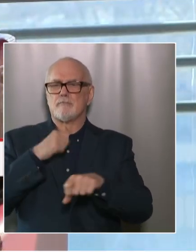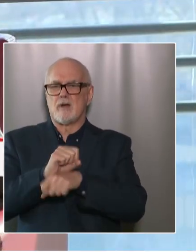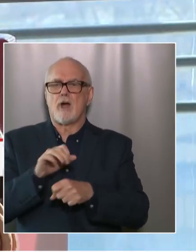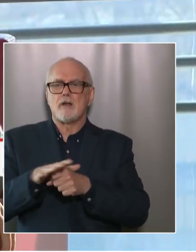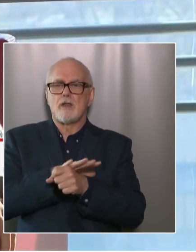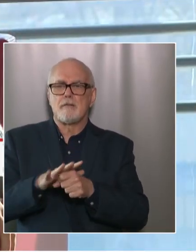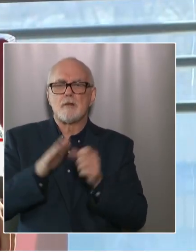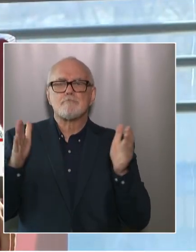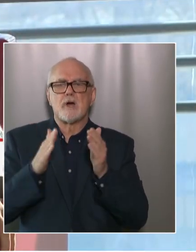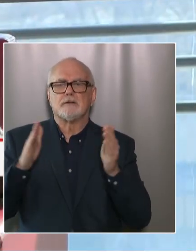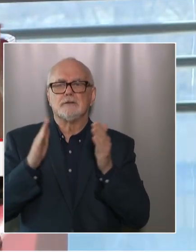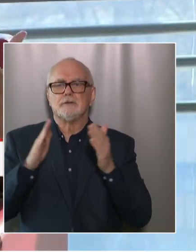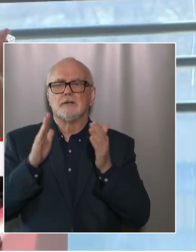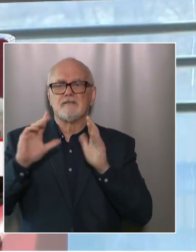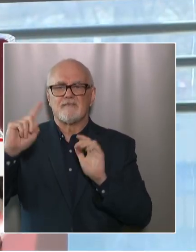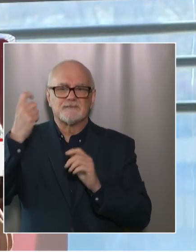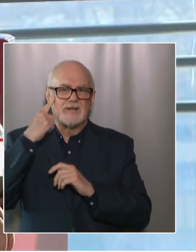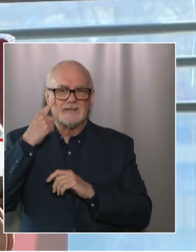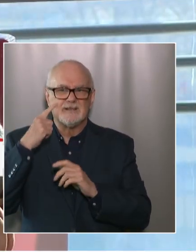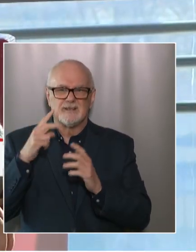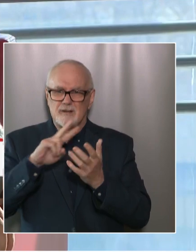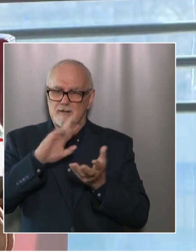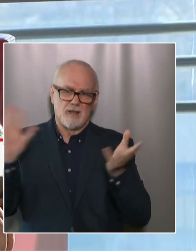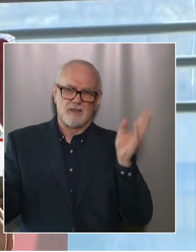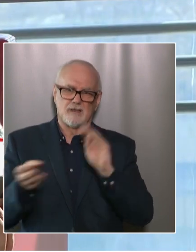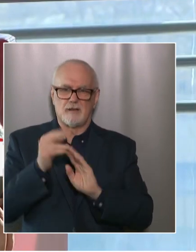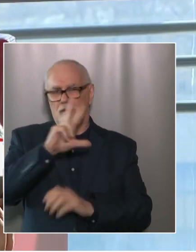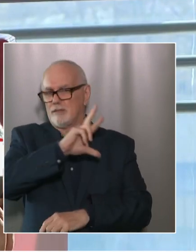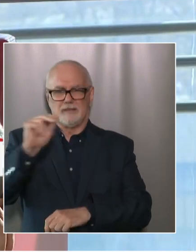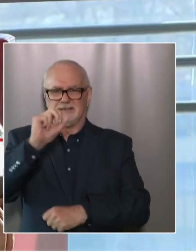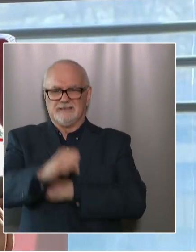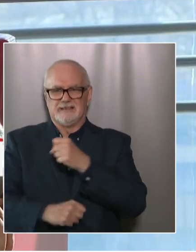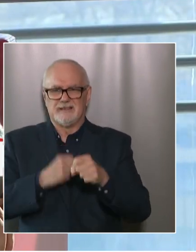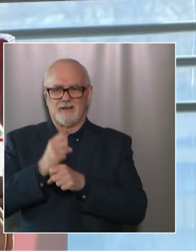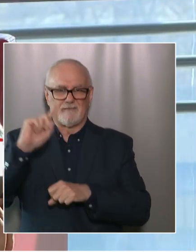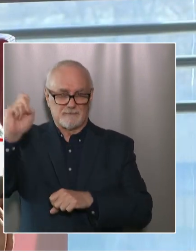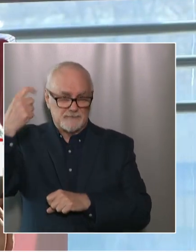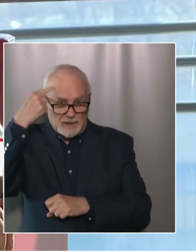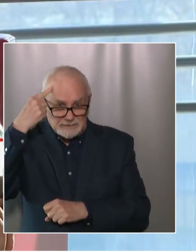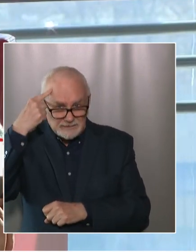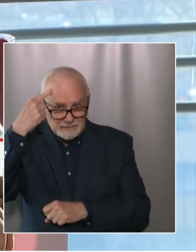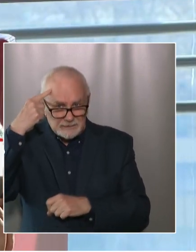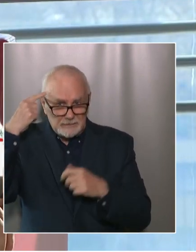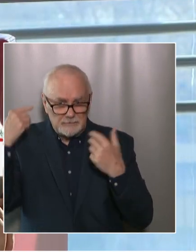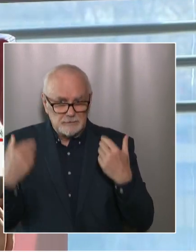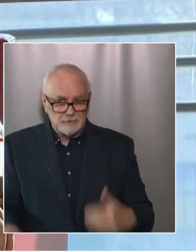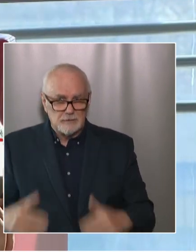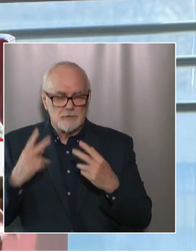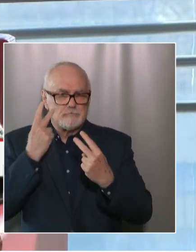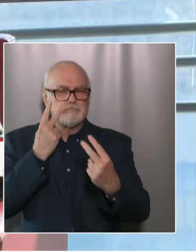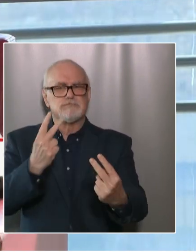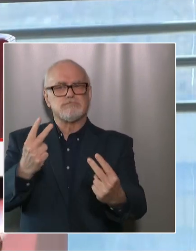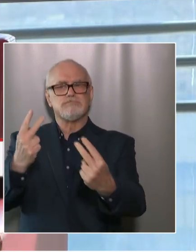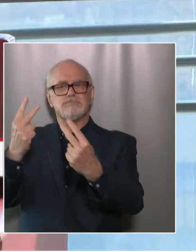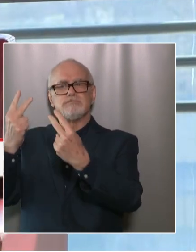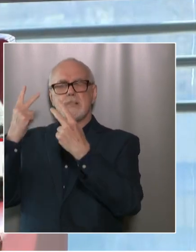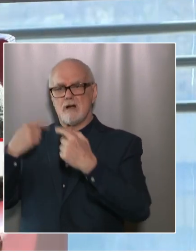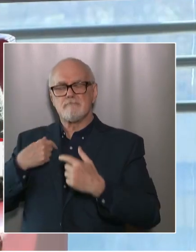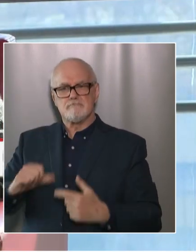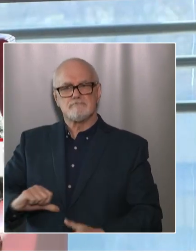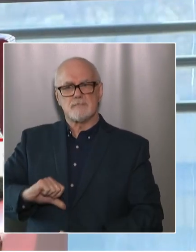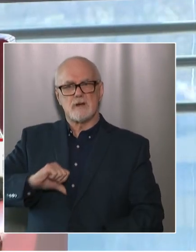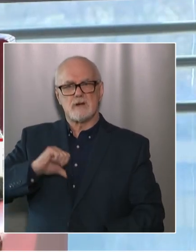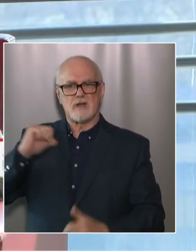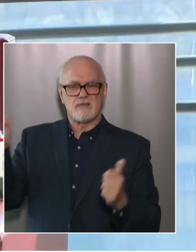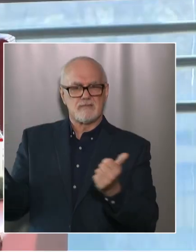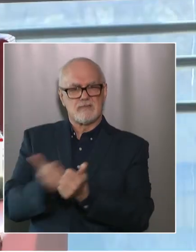government. And I just feel so grateful for what we have been able to accomplish. And I do